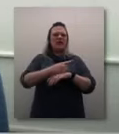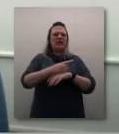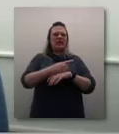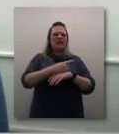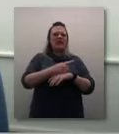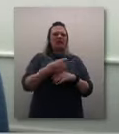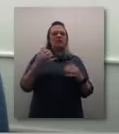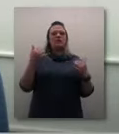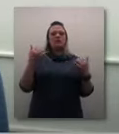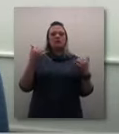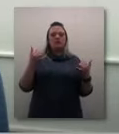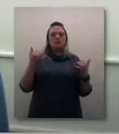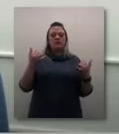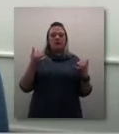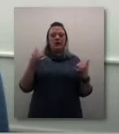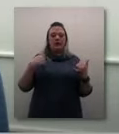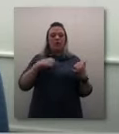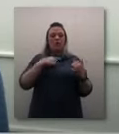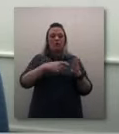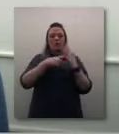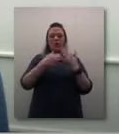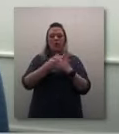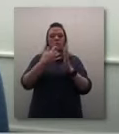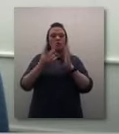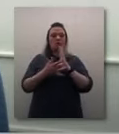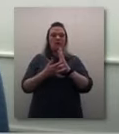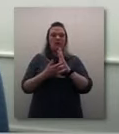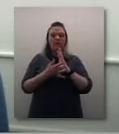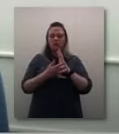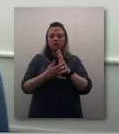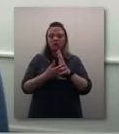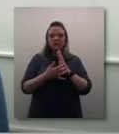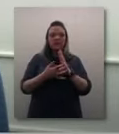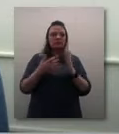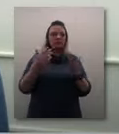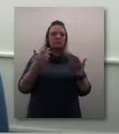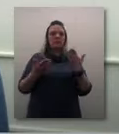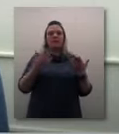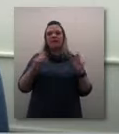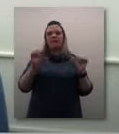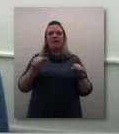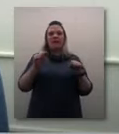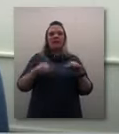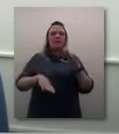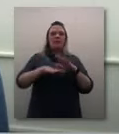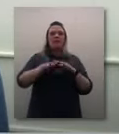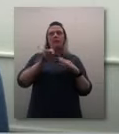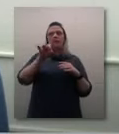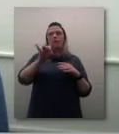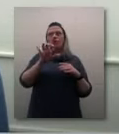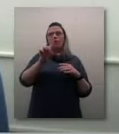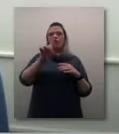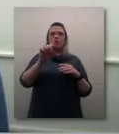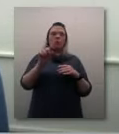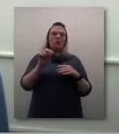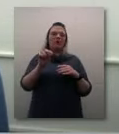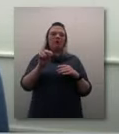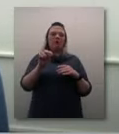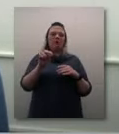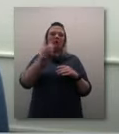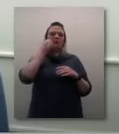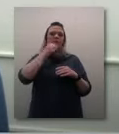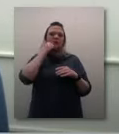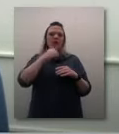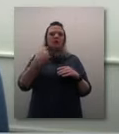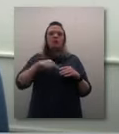have this acquired this new technology, and we're probably able to do maybe 100 or 120 a day. So we have to get